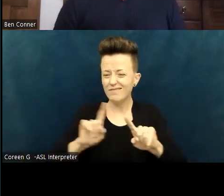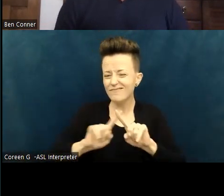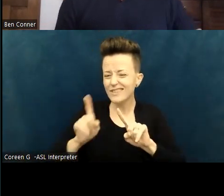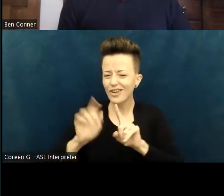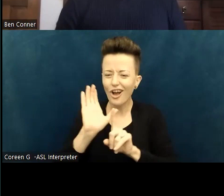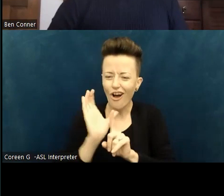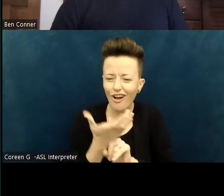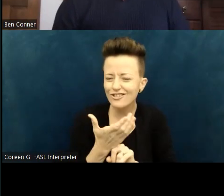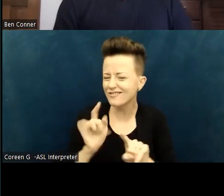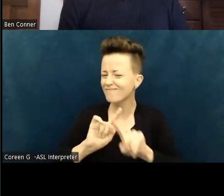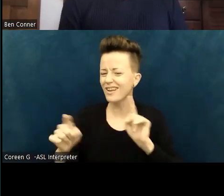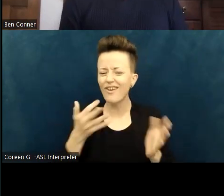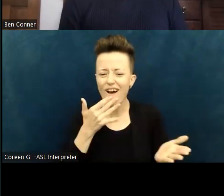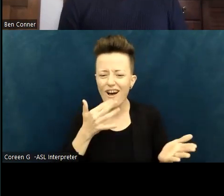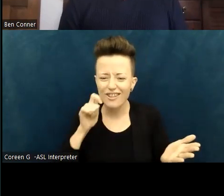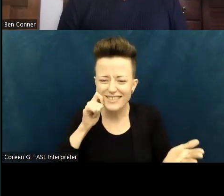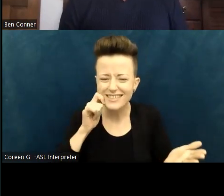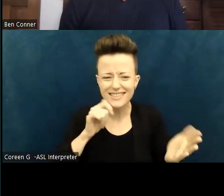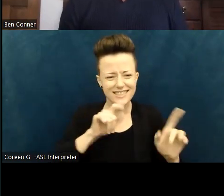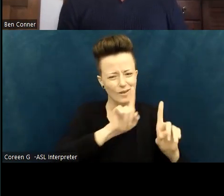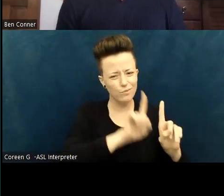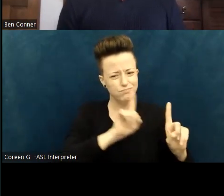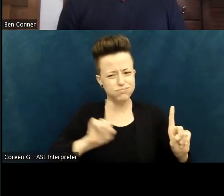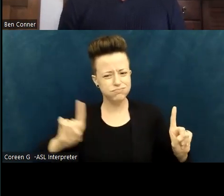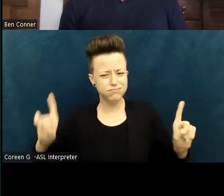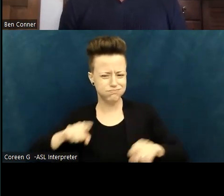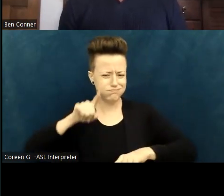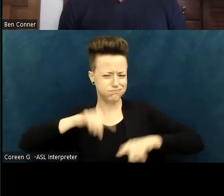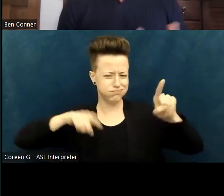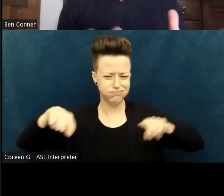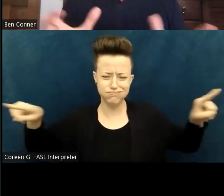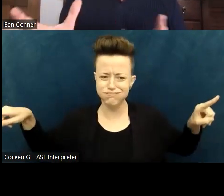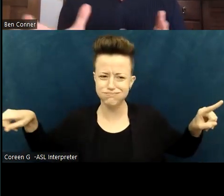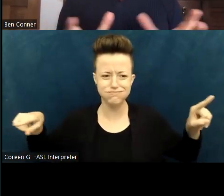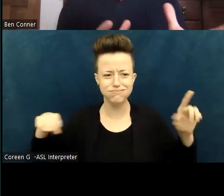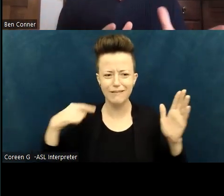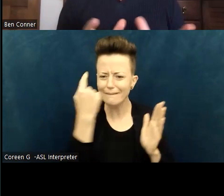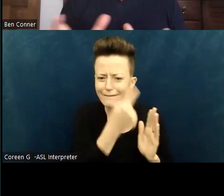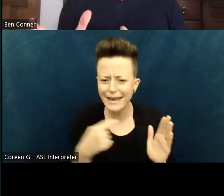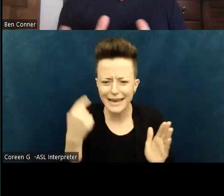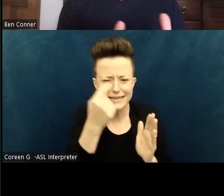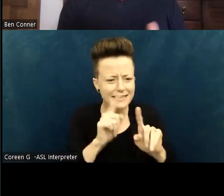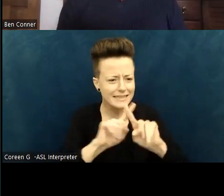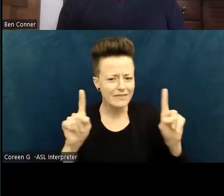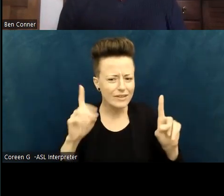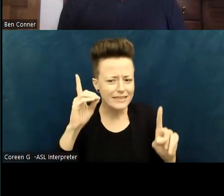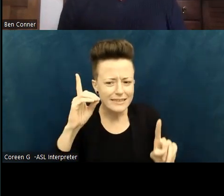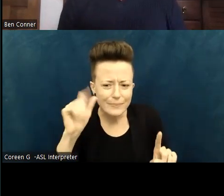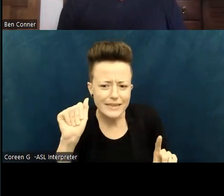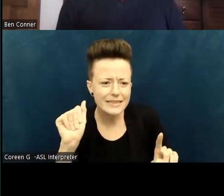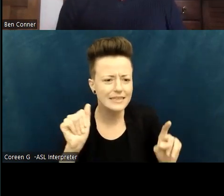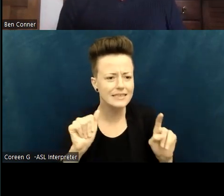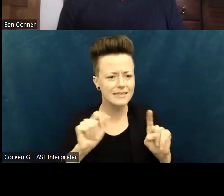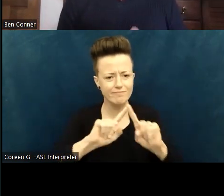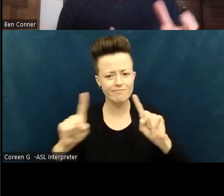coming together. You can tell by looking at faces, there are people with different disabilities there at the table,